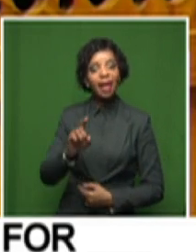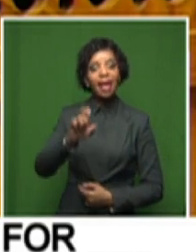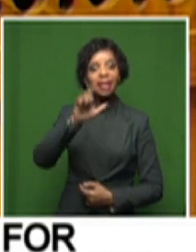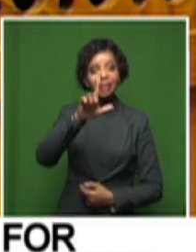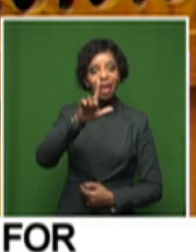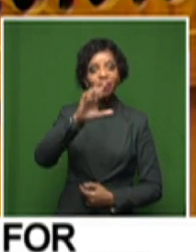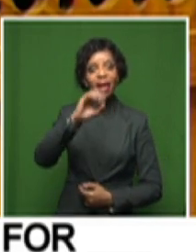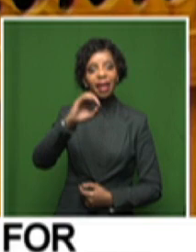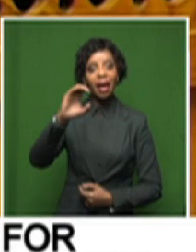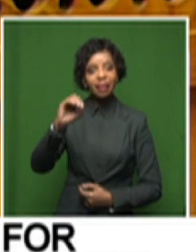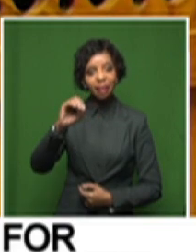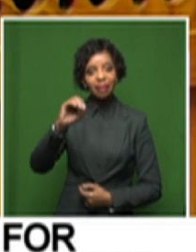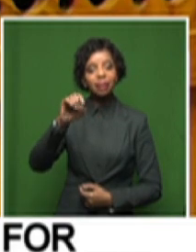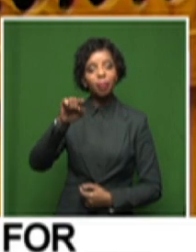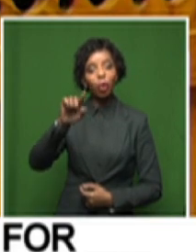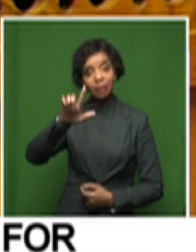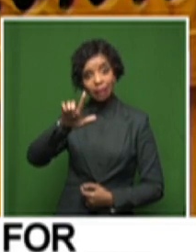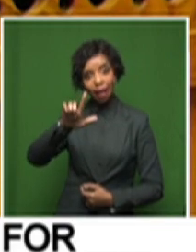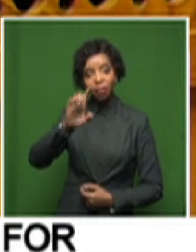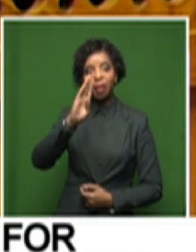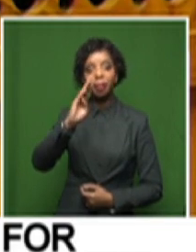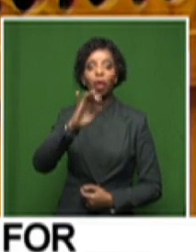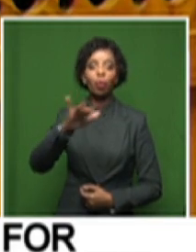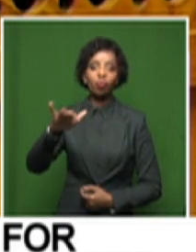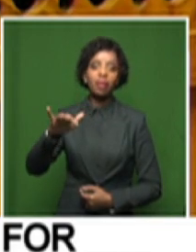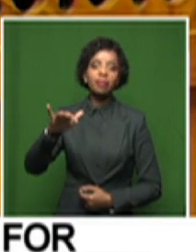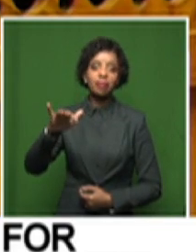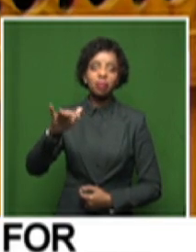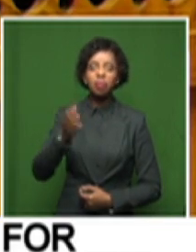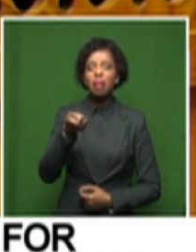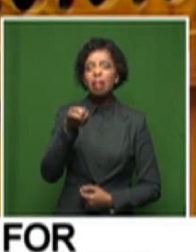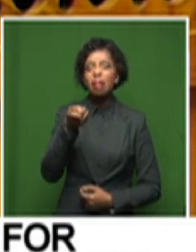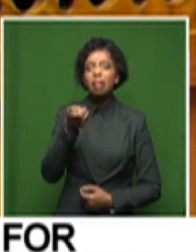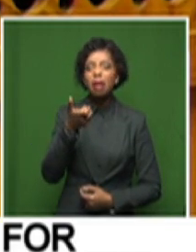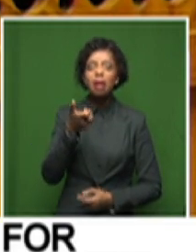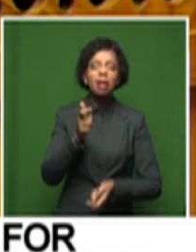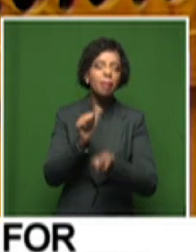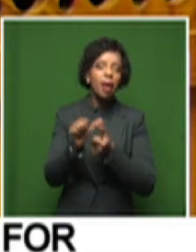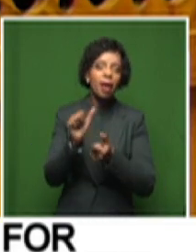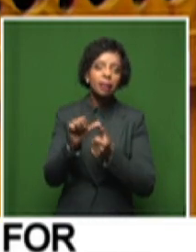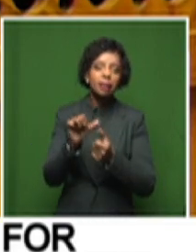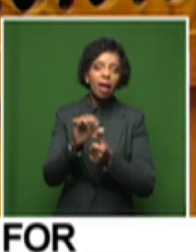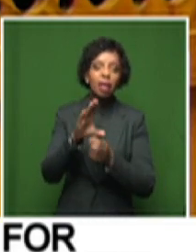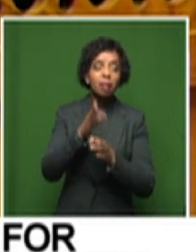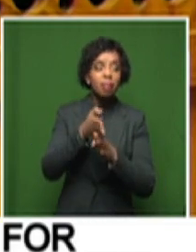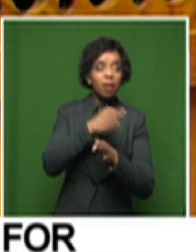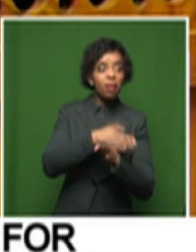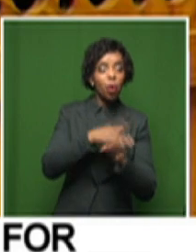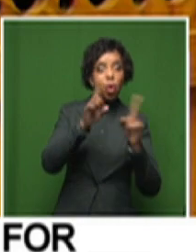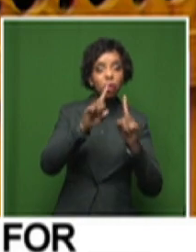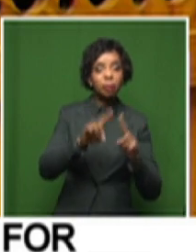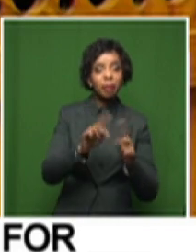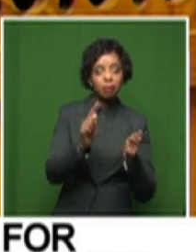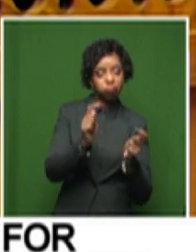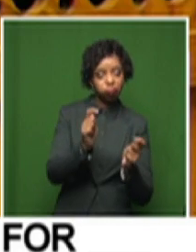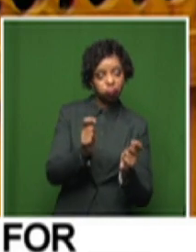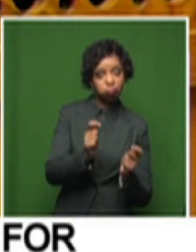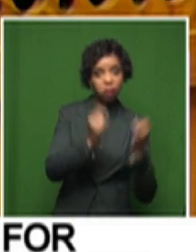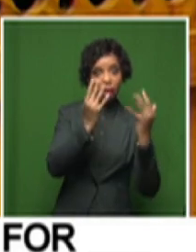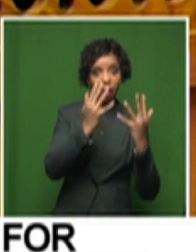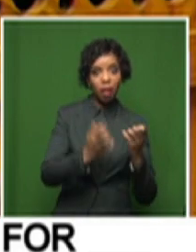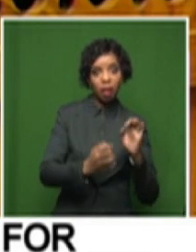rand, a little better than during the special adjustments budget, as the ratio of GDP